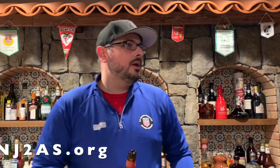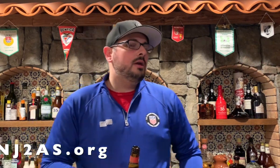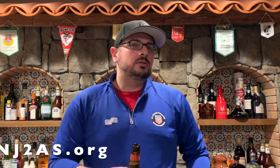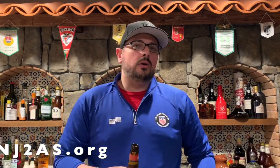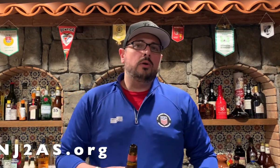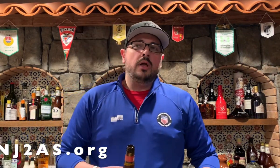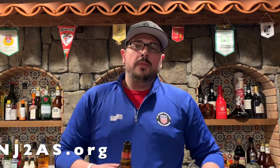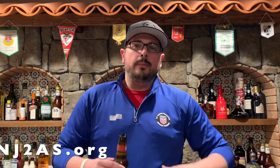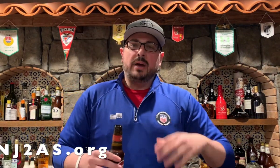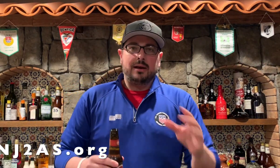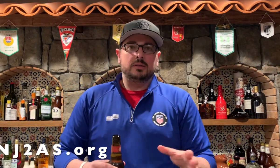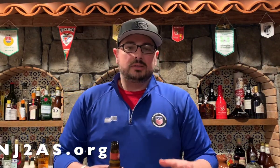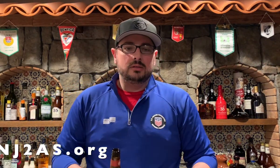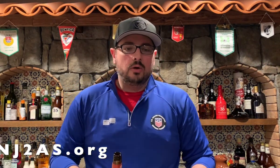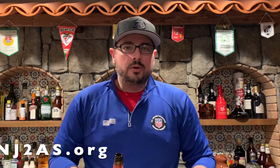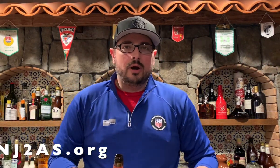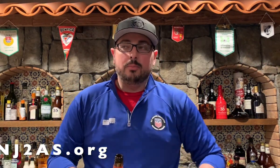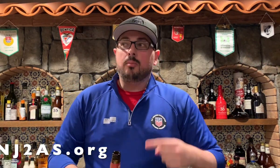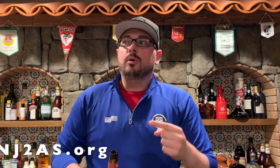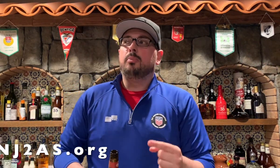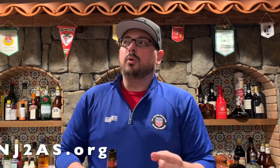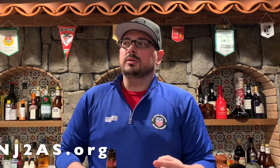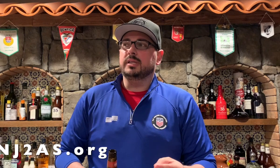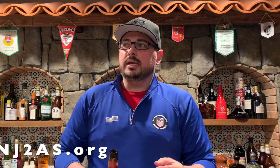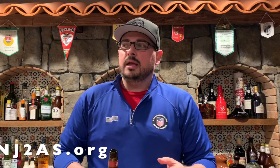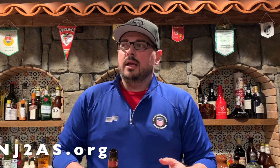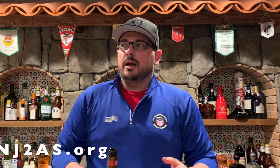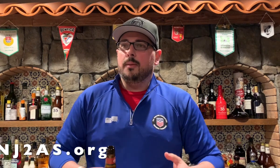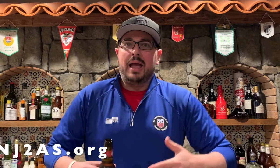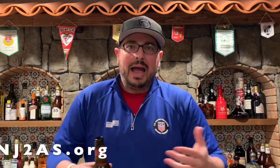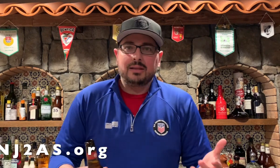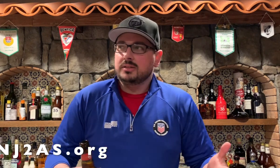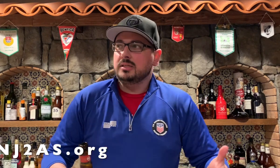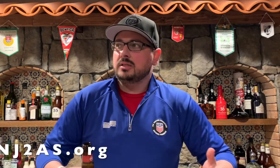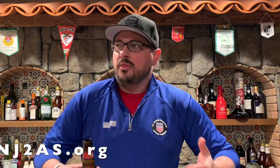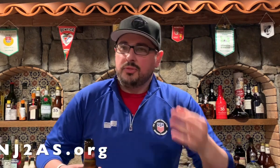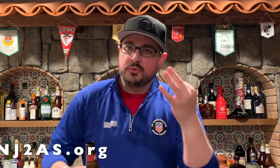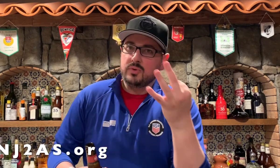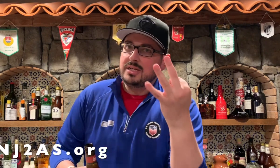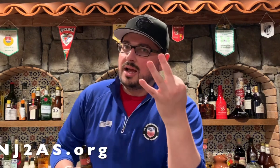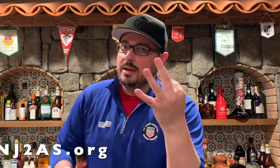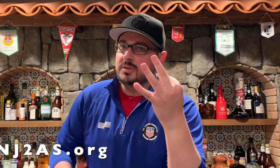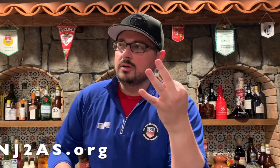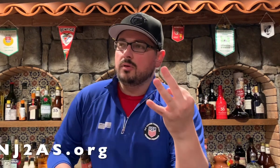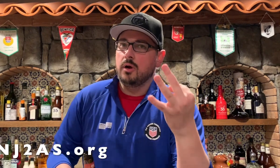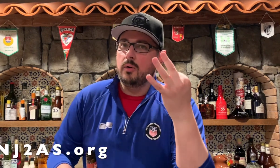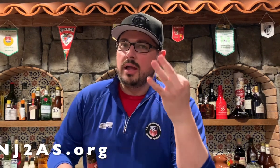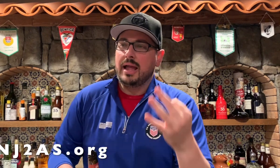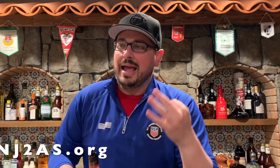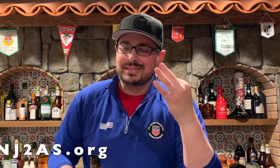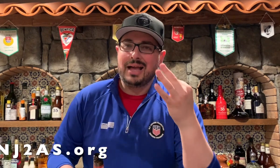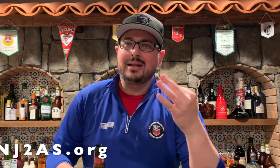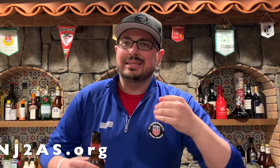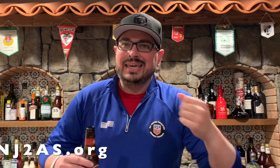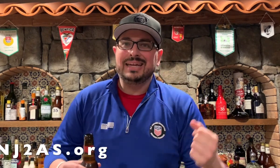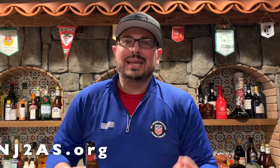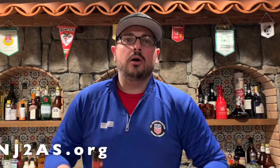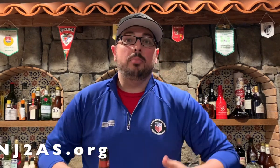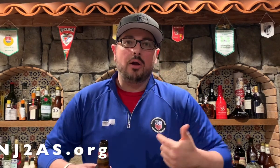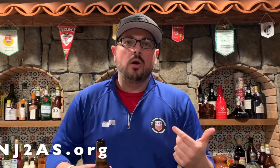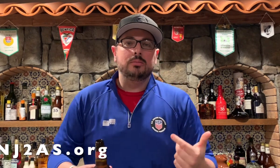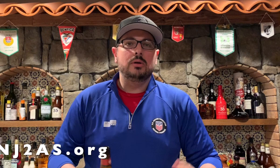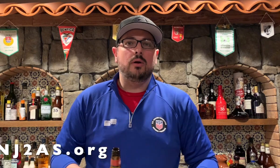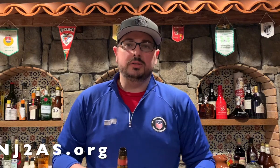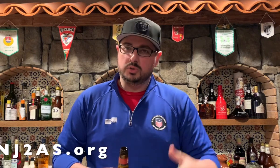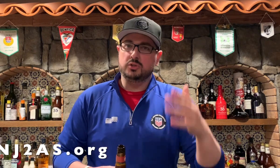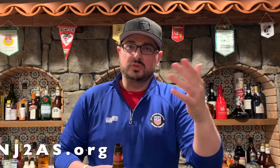down. So the battle is still going on, but more importantly, Alex is three times in a row has gotten kicked out